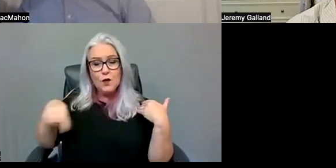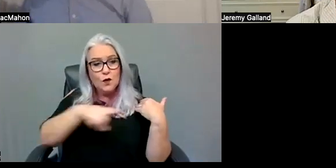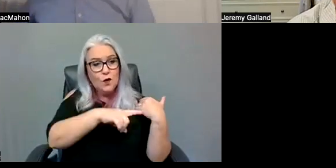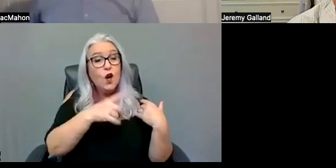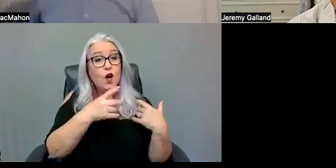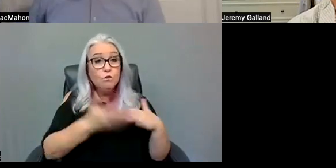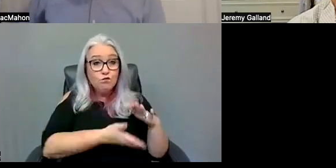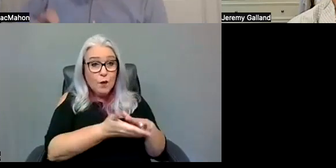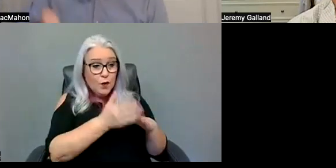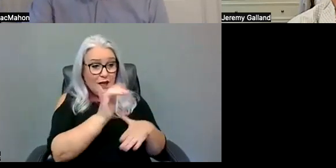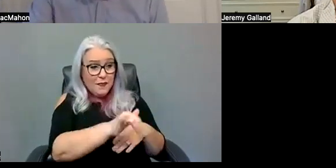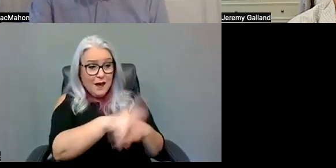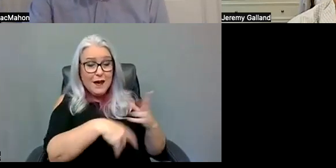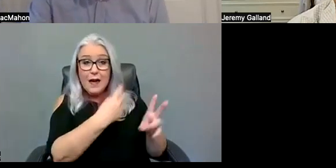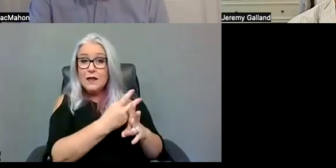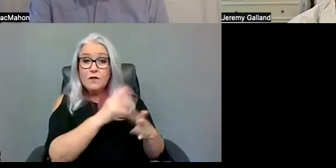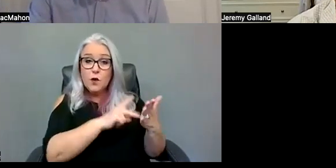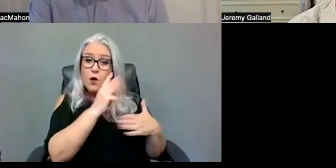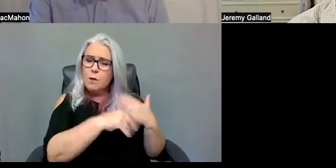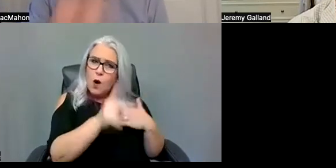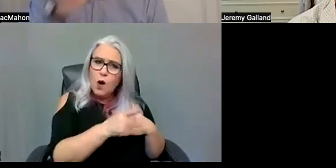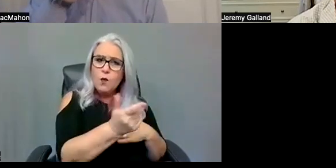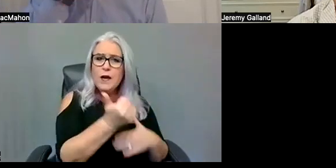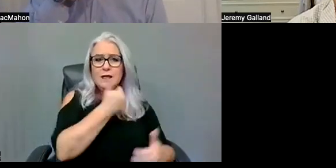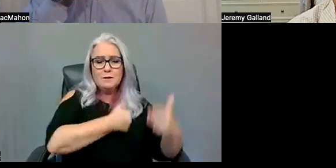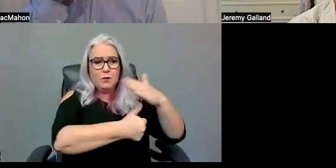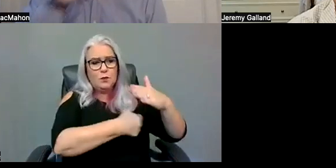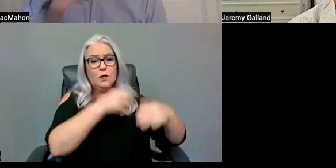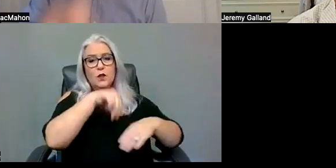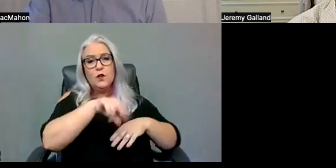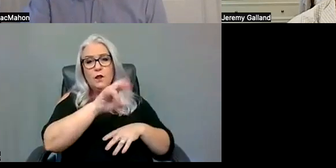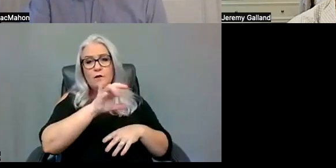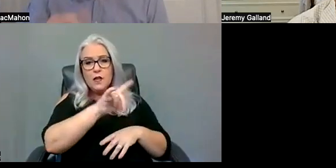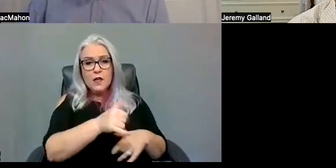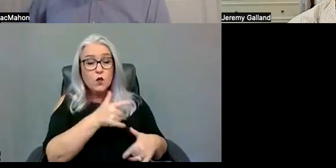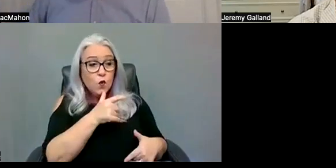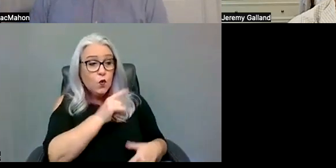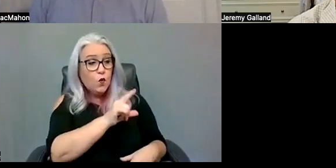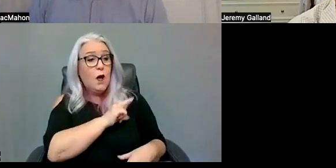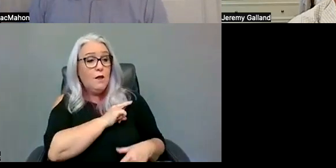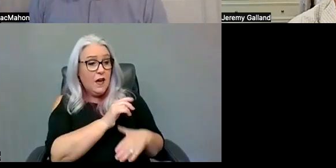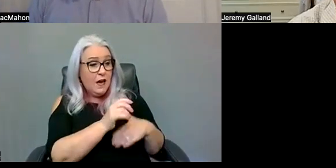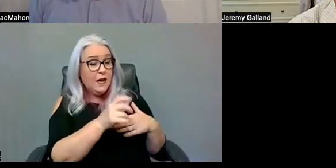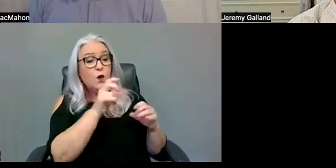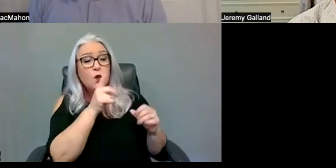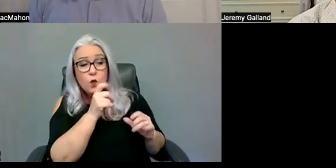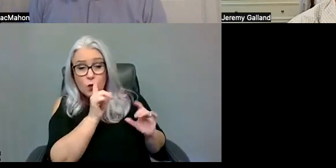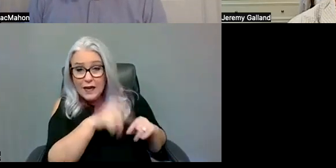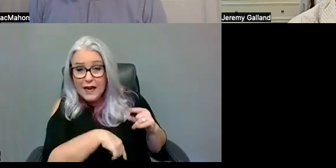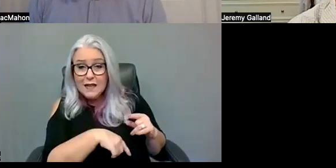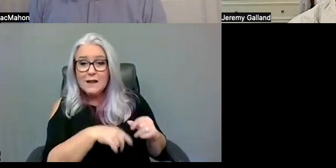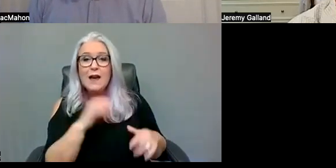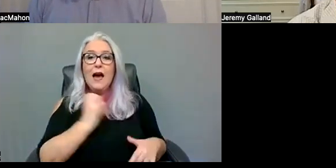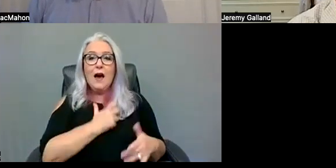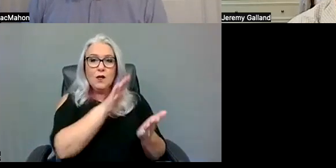program would always be under the village. They would be trying to figure out who qualifies, who doesn't qualify. Our school taxes can